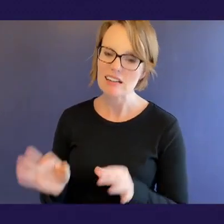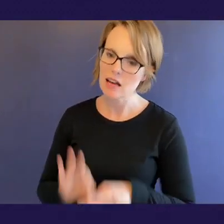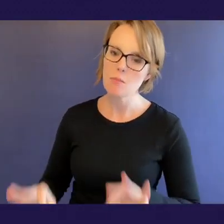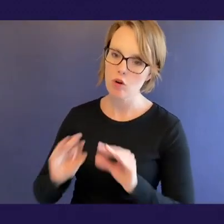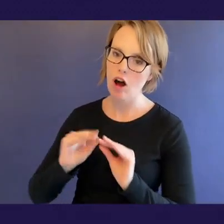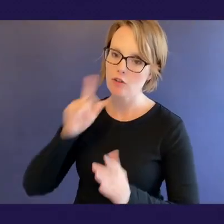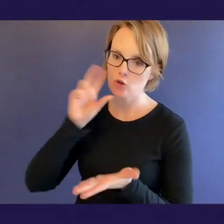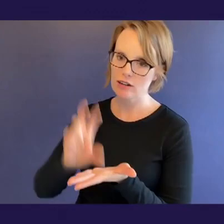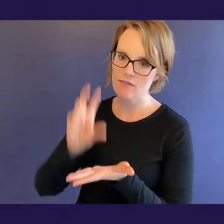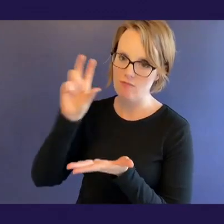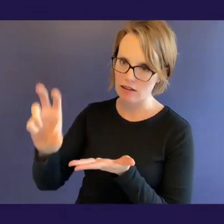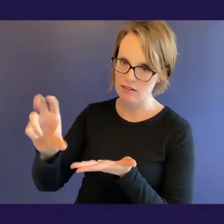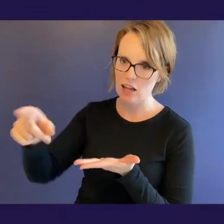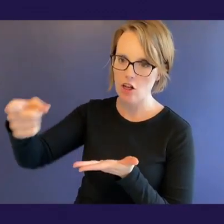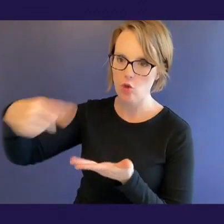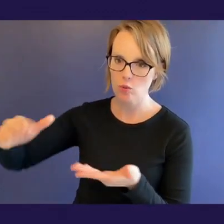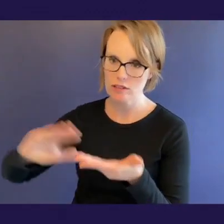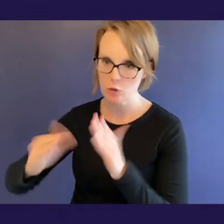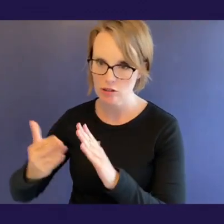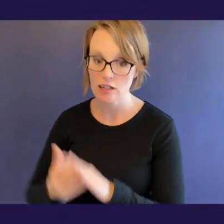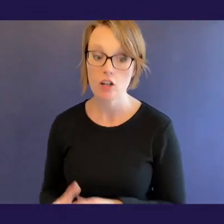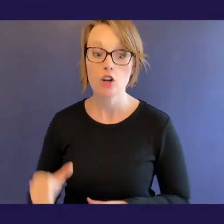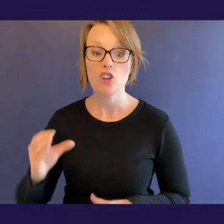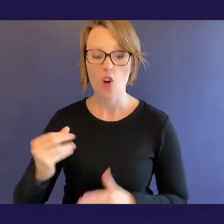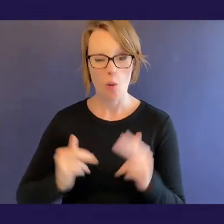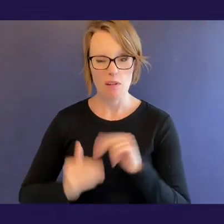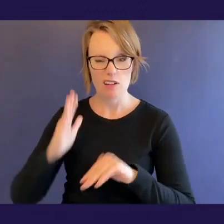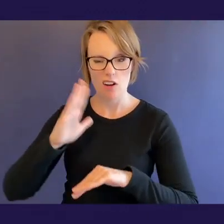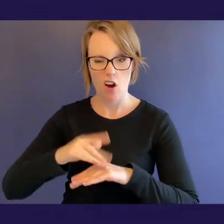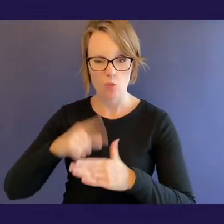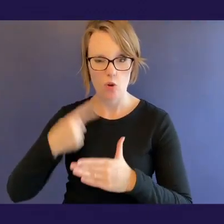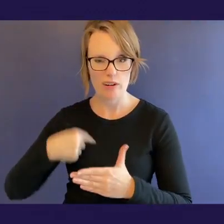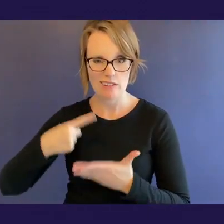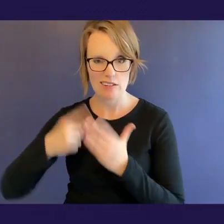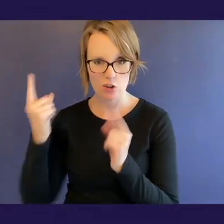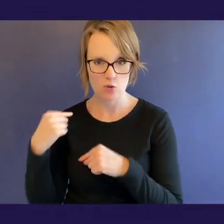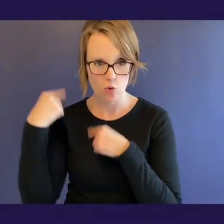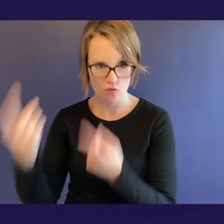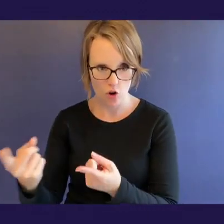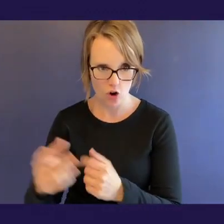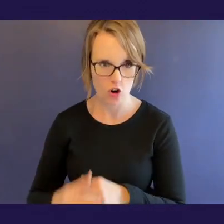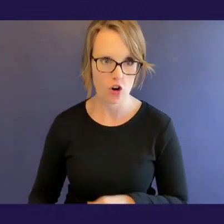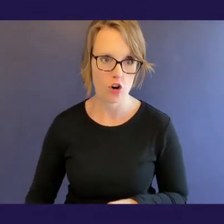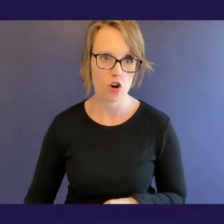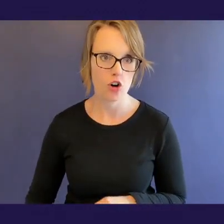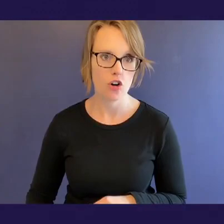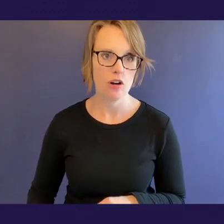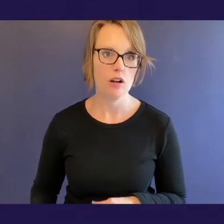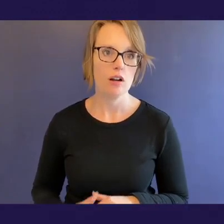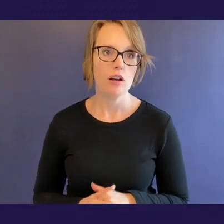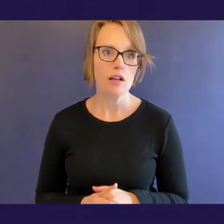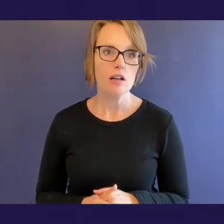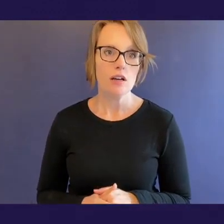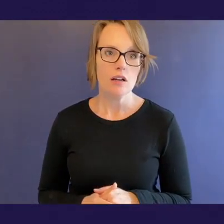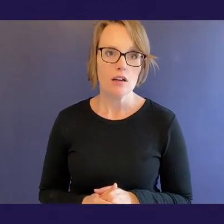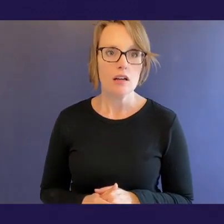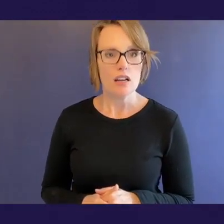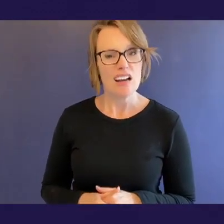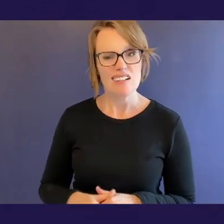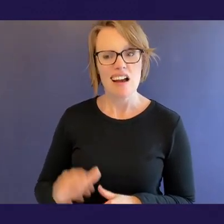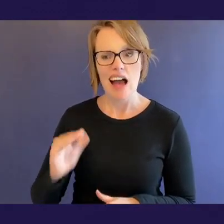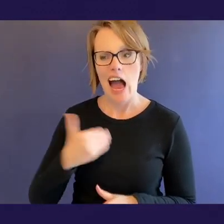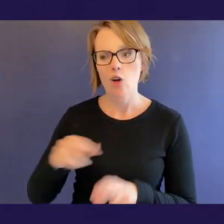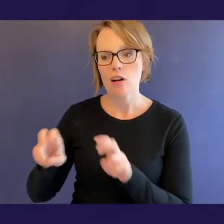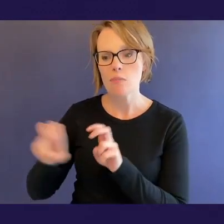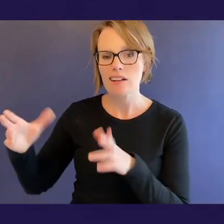So building on those things, today we have a panel of discussants who combine some pretty vast technical knowledge with some